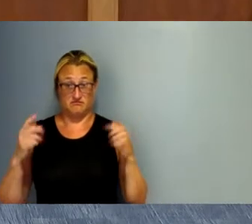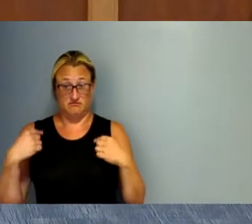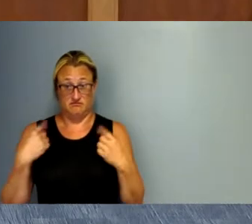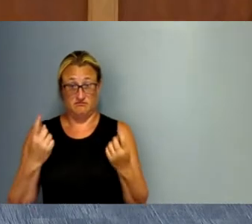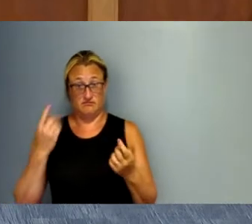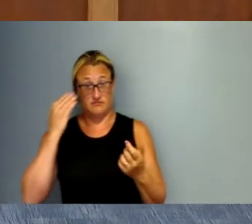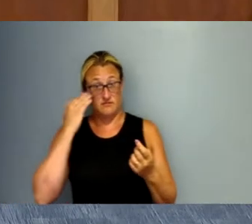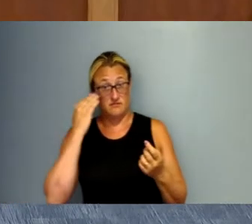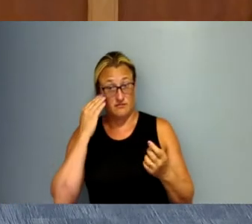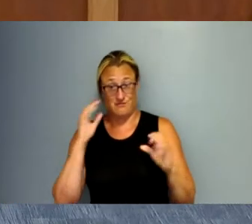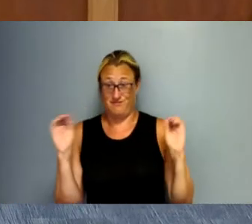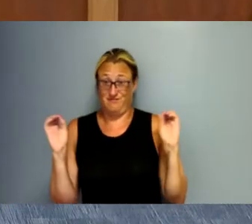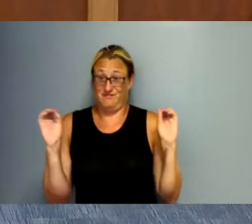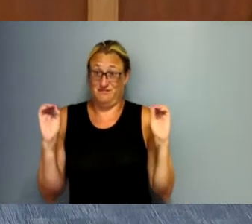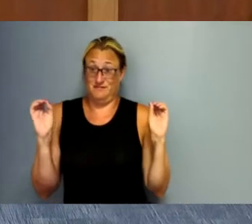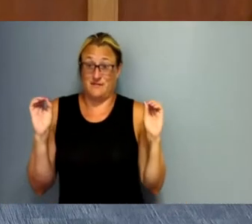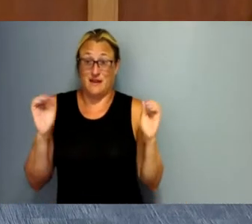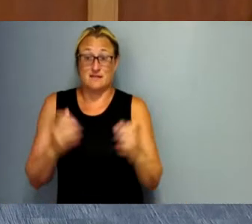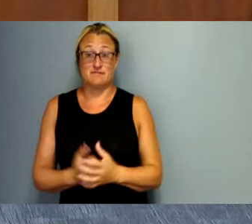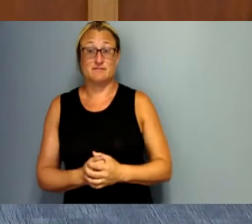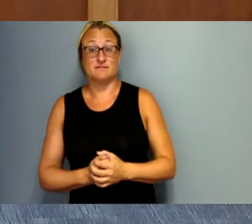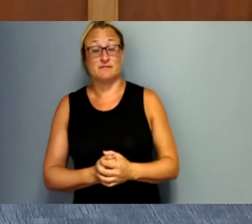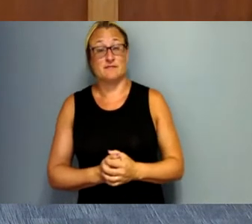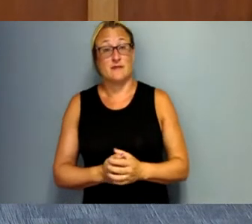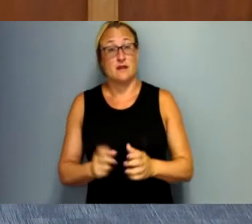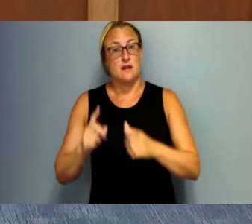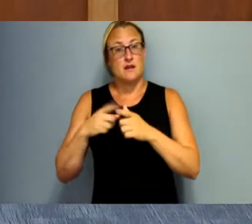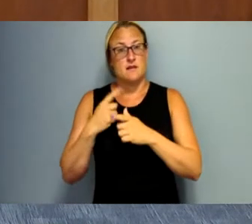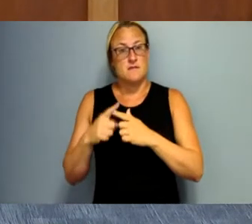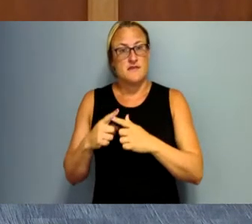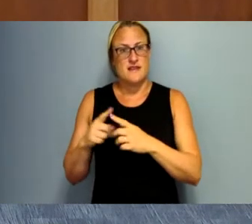Just over the past, since like November,